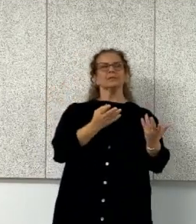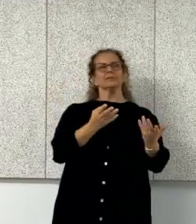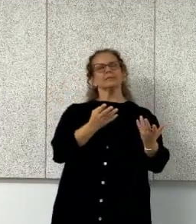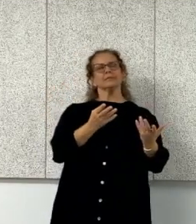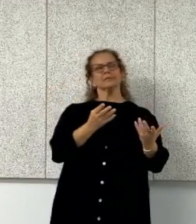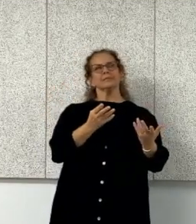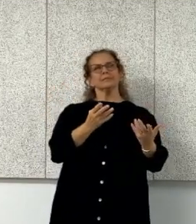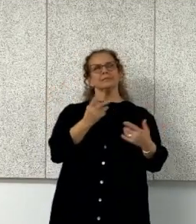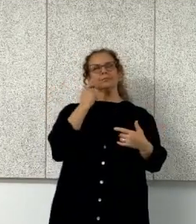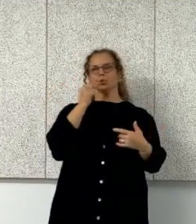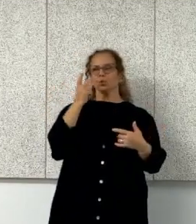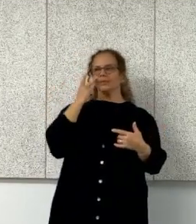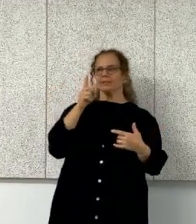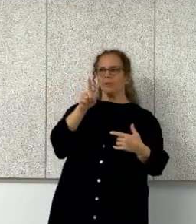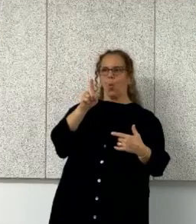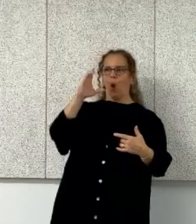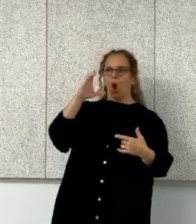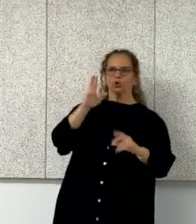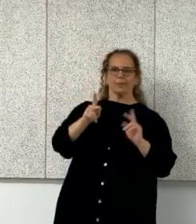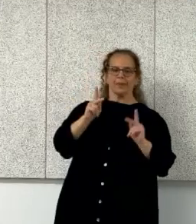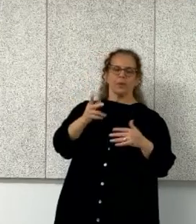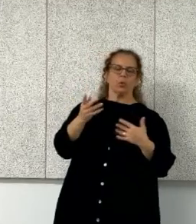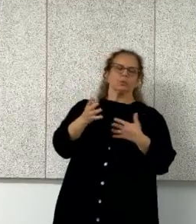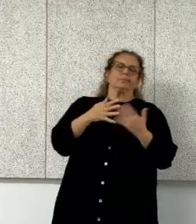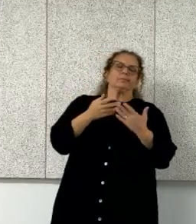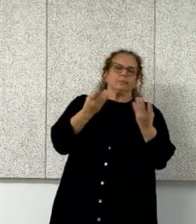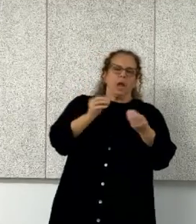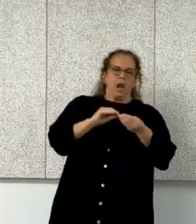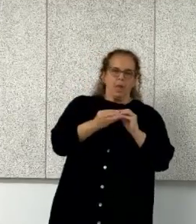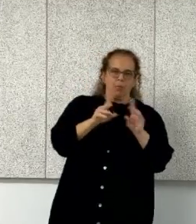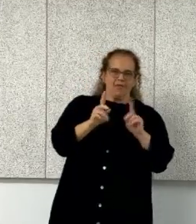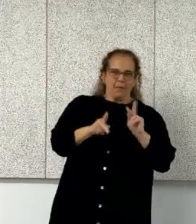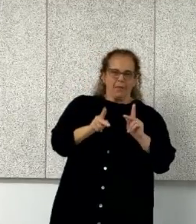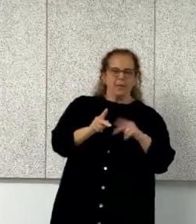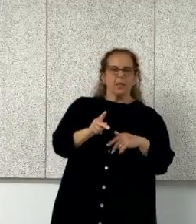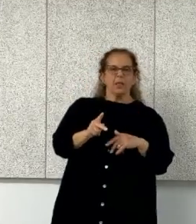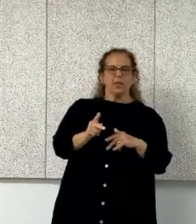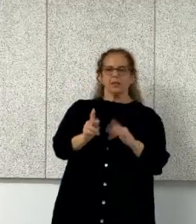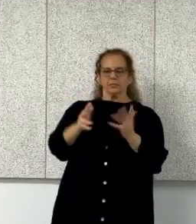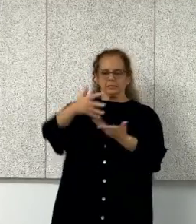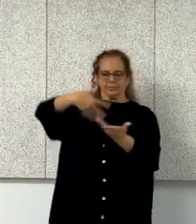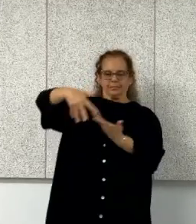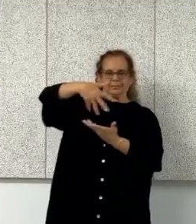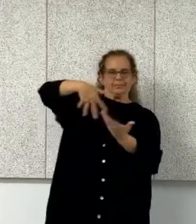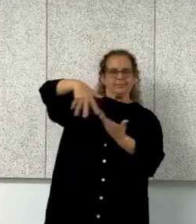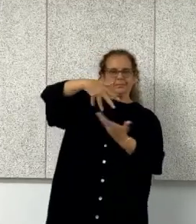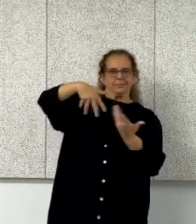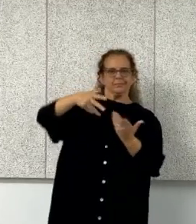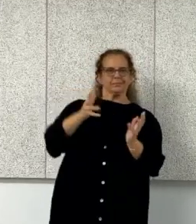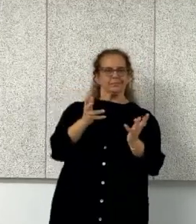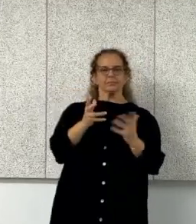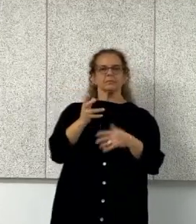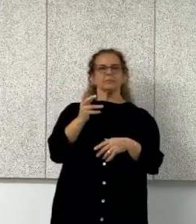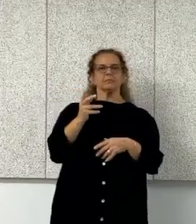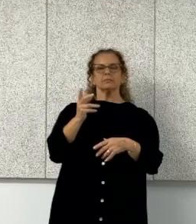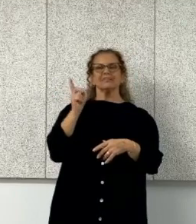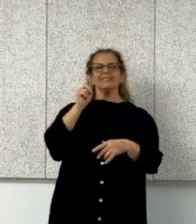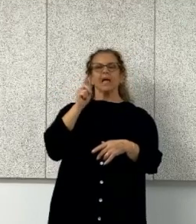seeing 100 people or 50, you know, however many people talking to each other. You can't get deaf people out of the theater